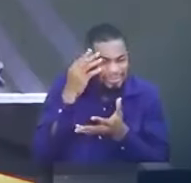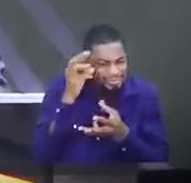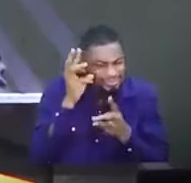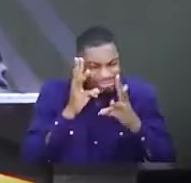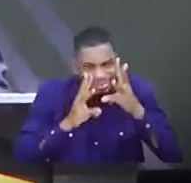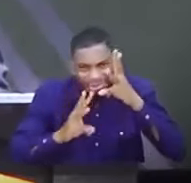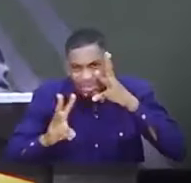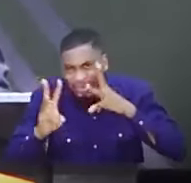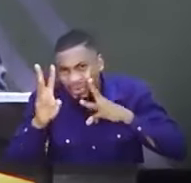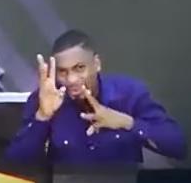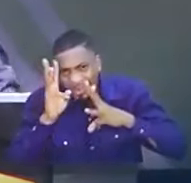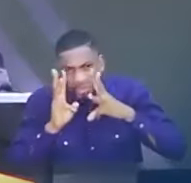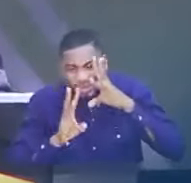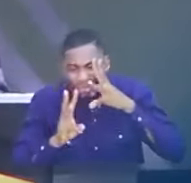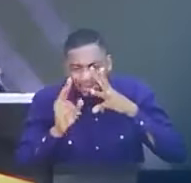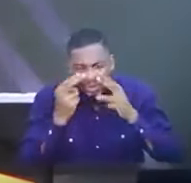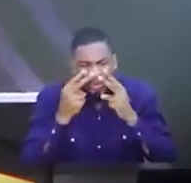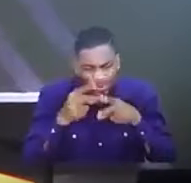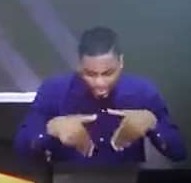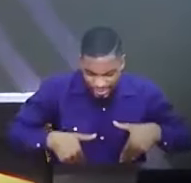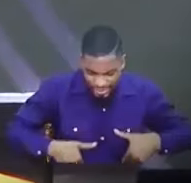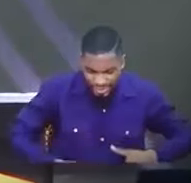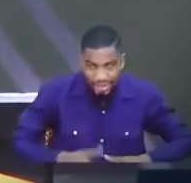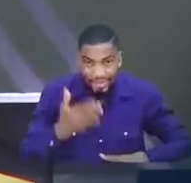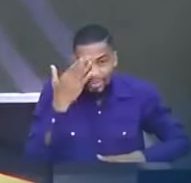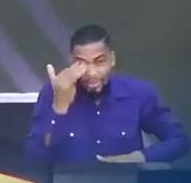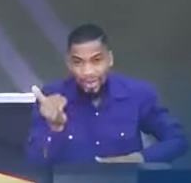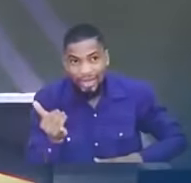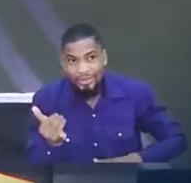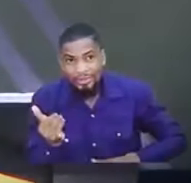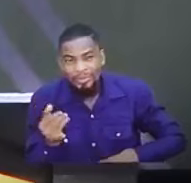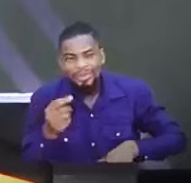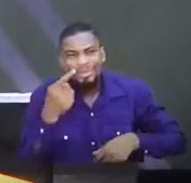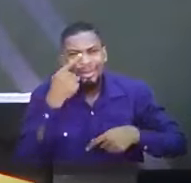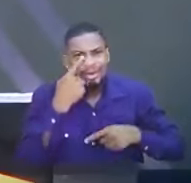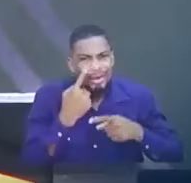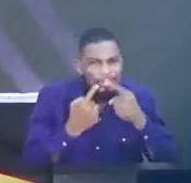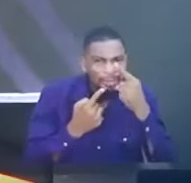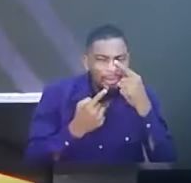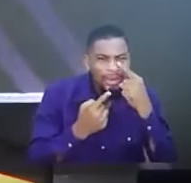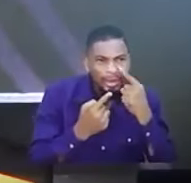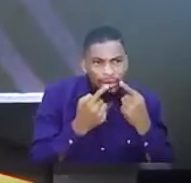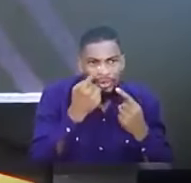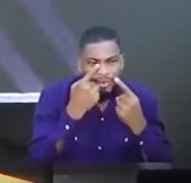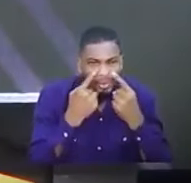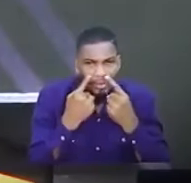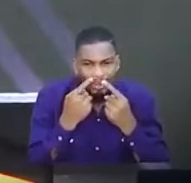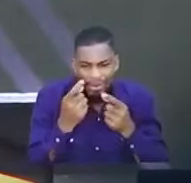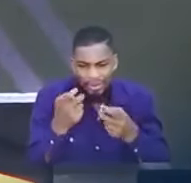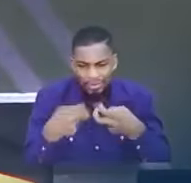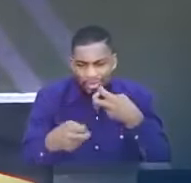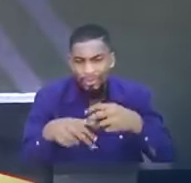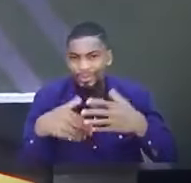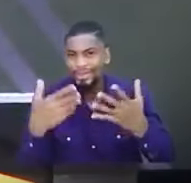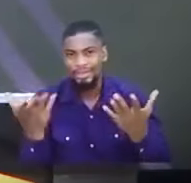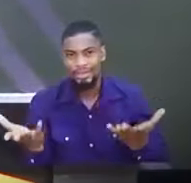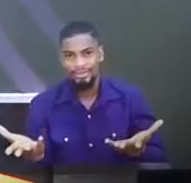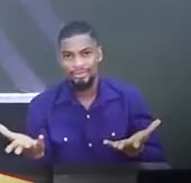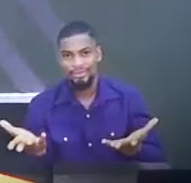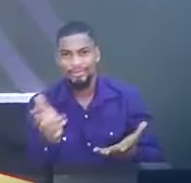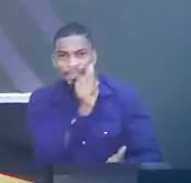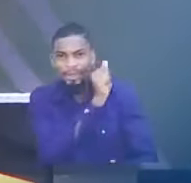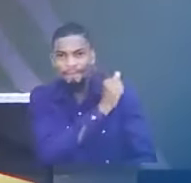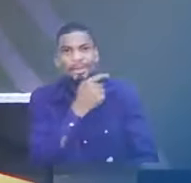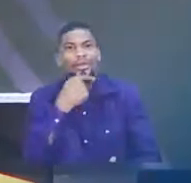look exhausted? Morning after morning, won't you tell me?" Amnon said to